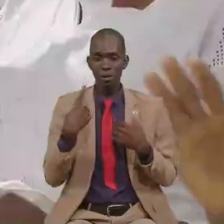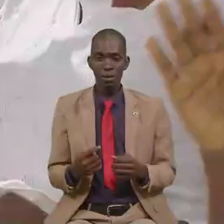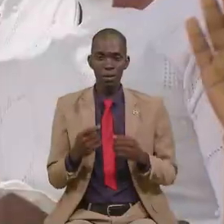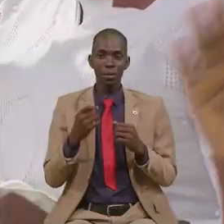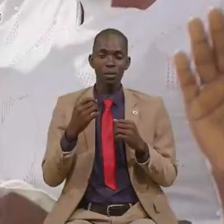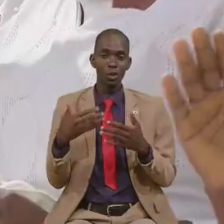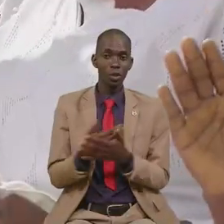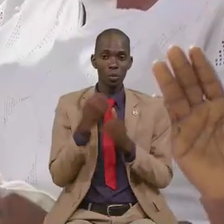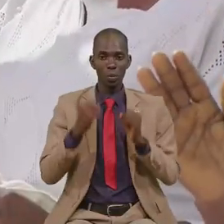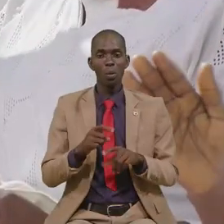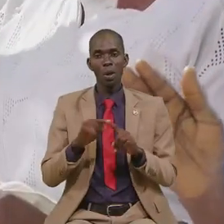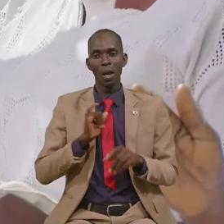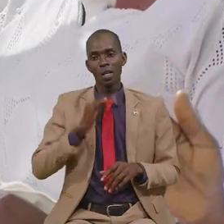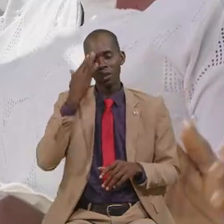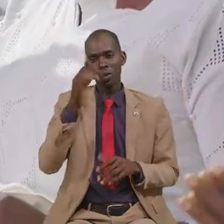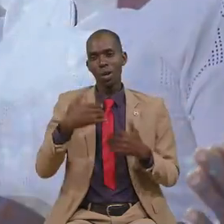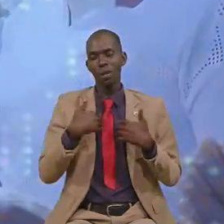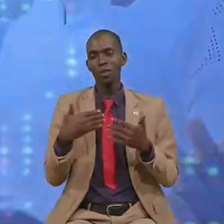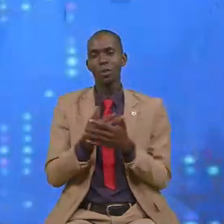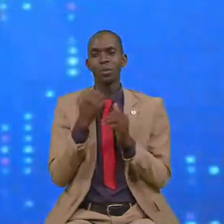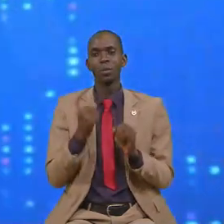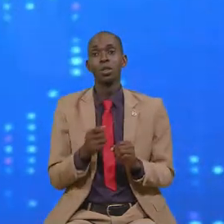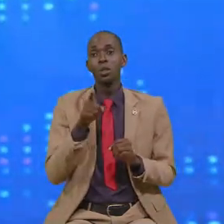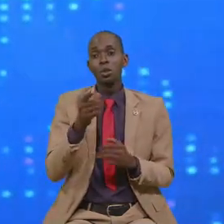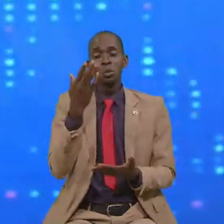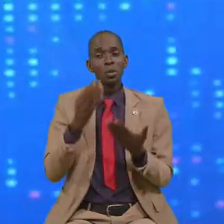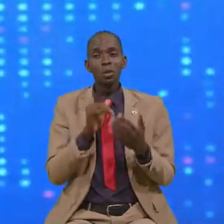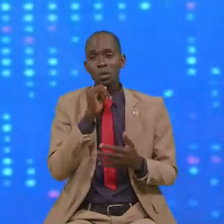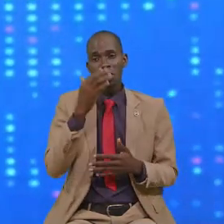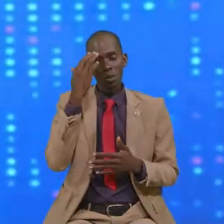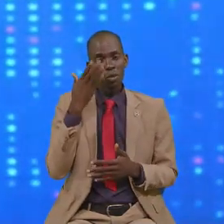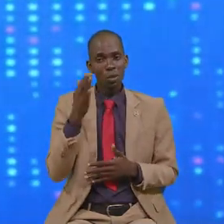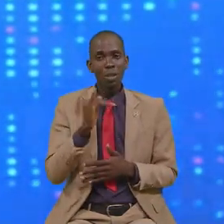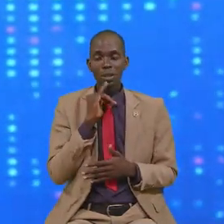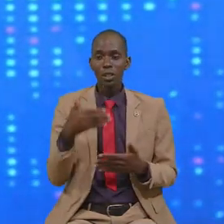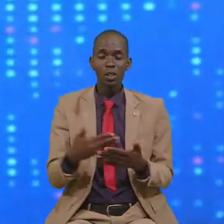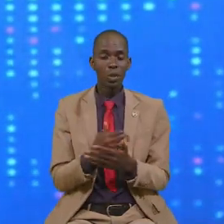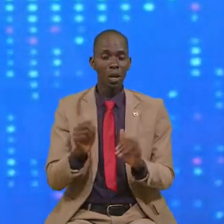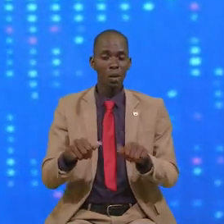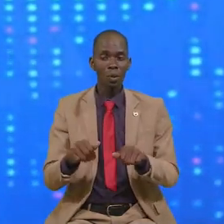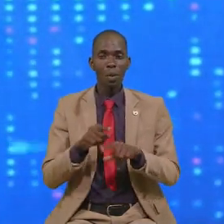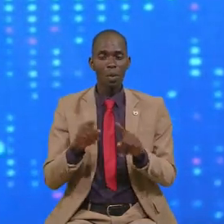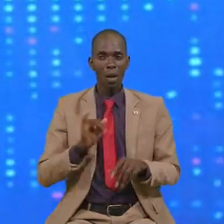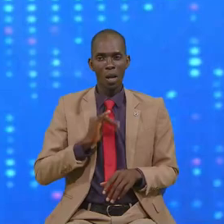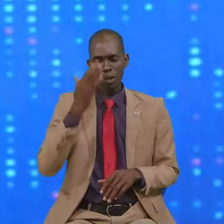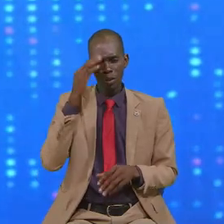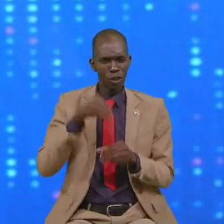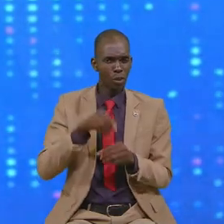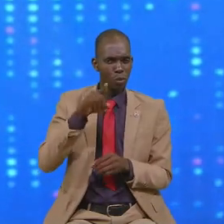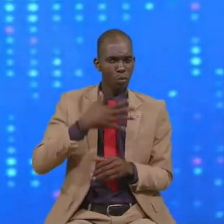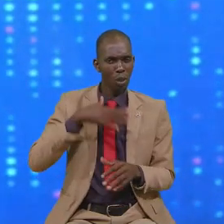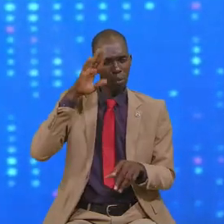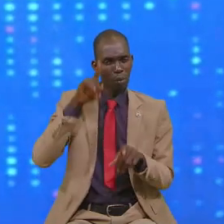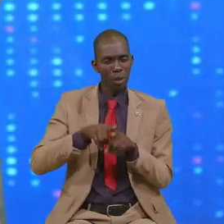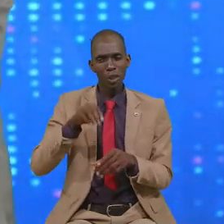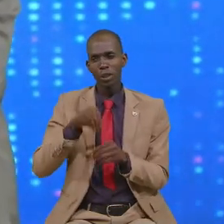new power. You may not know there's a new ability, but I know in you, my brother, in you, my